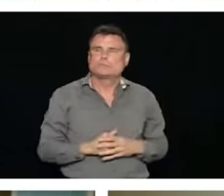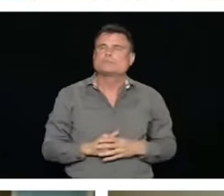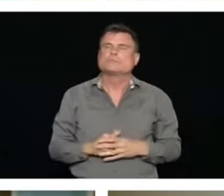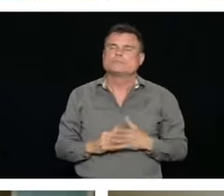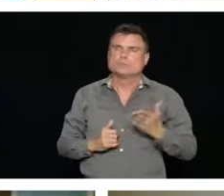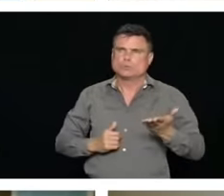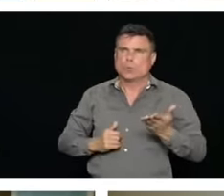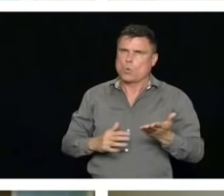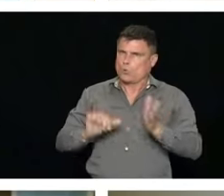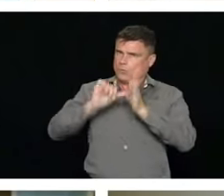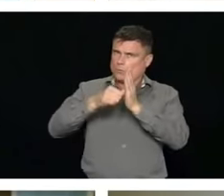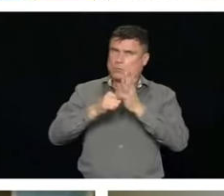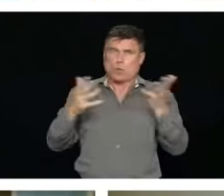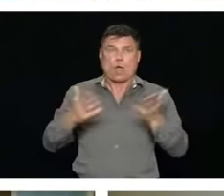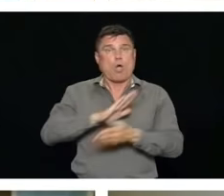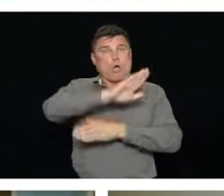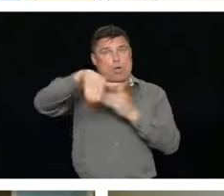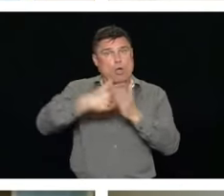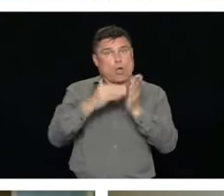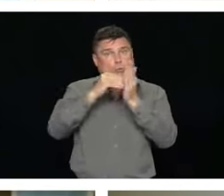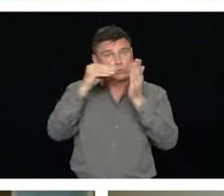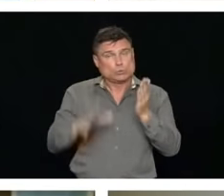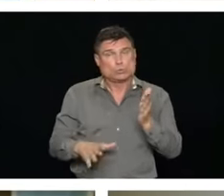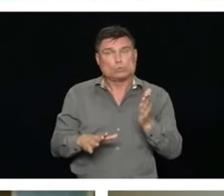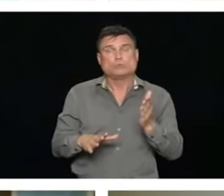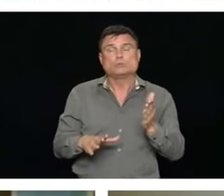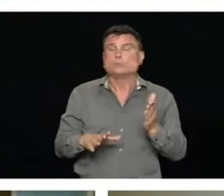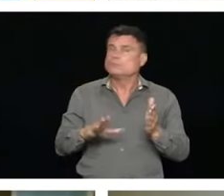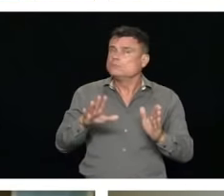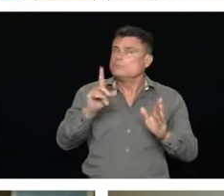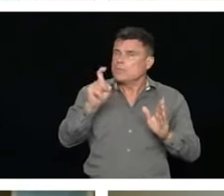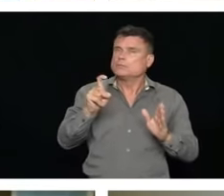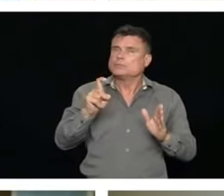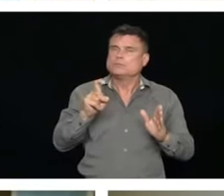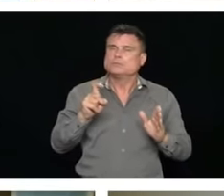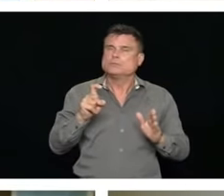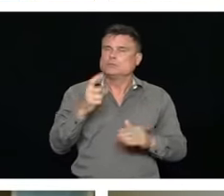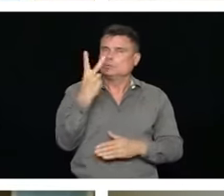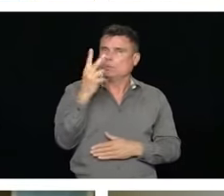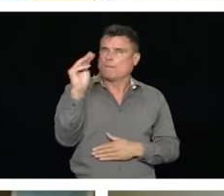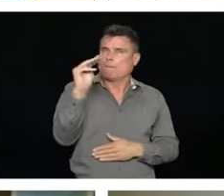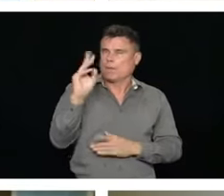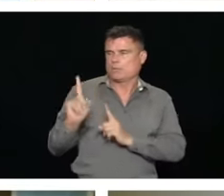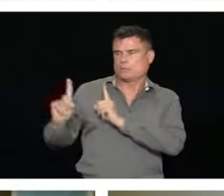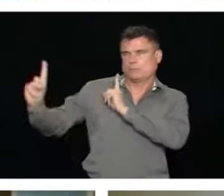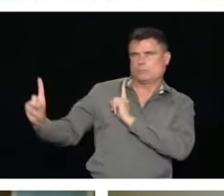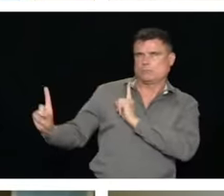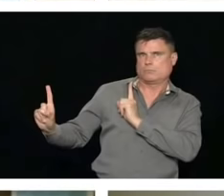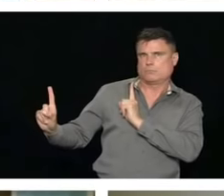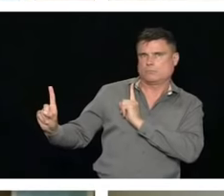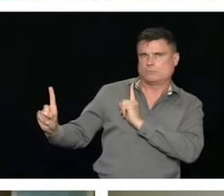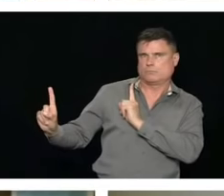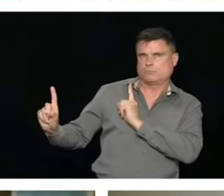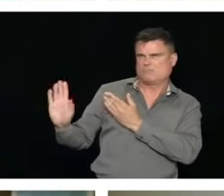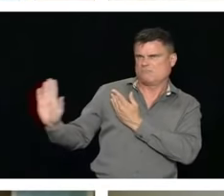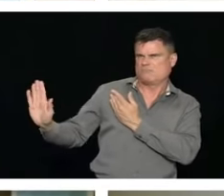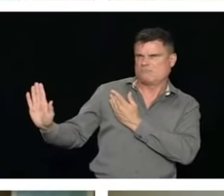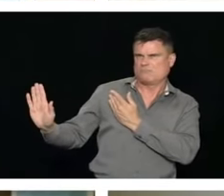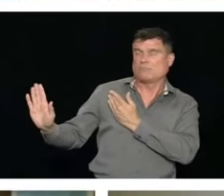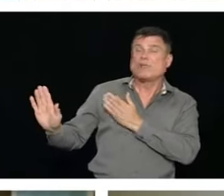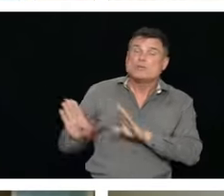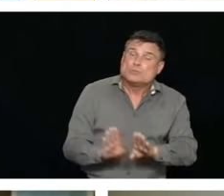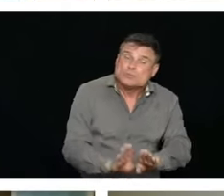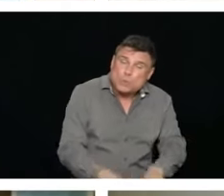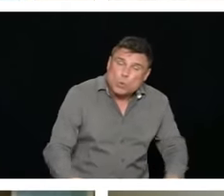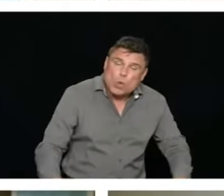and cautious. The goal is to have fewer kids there. Having said that, though, I think Tim should reach out to